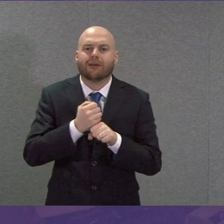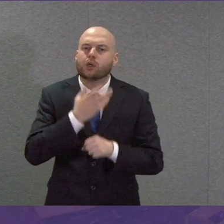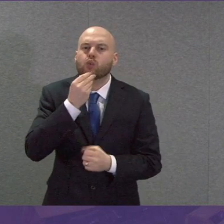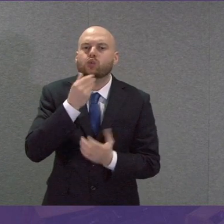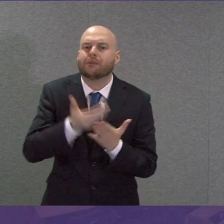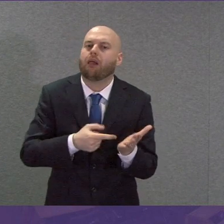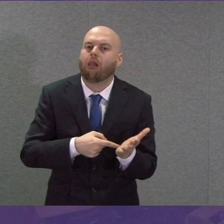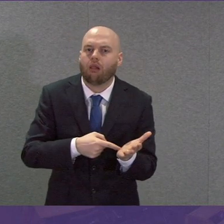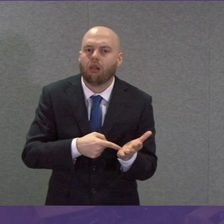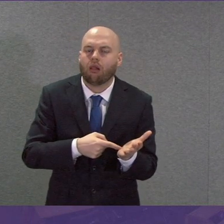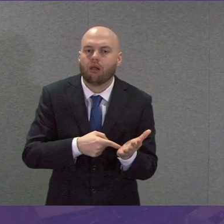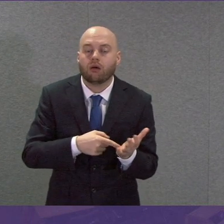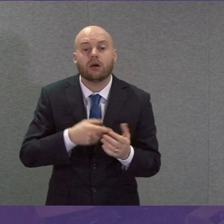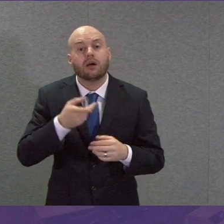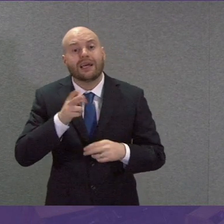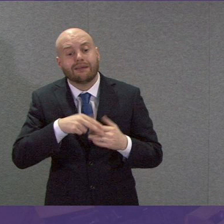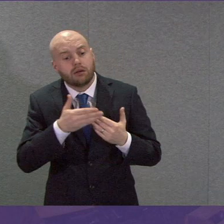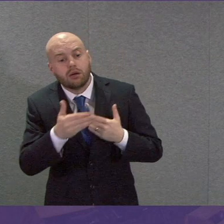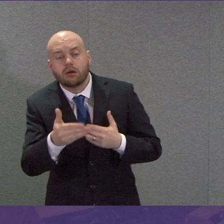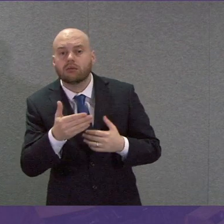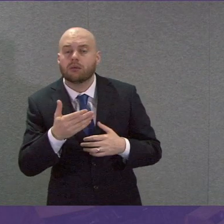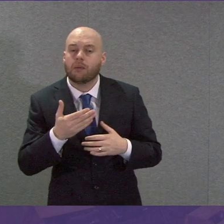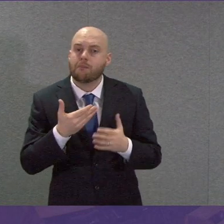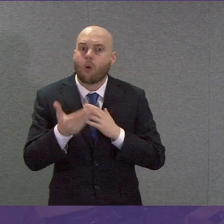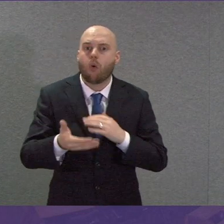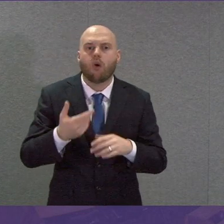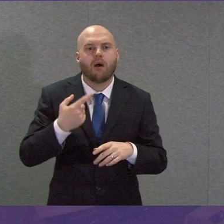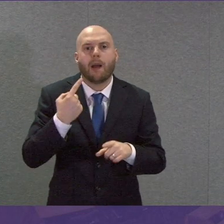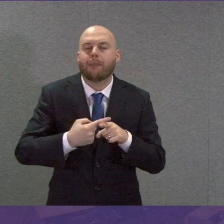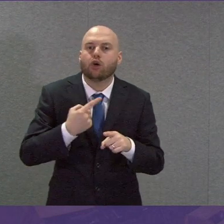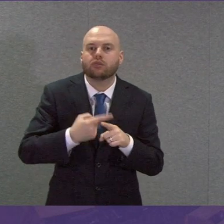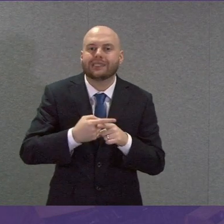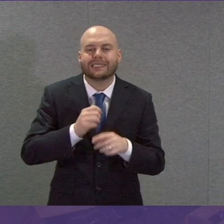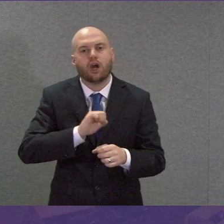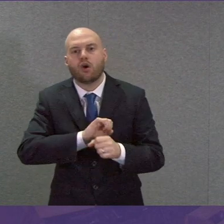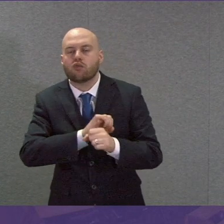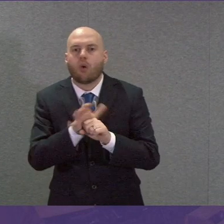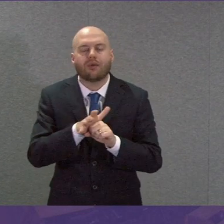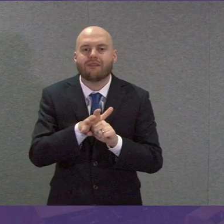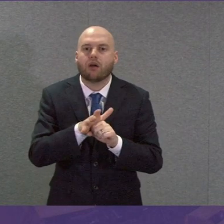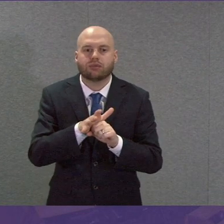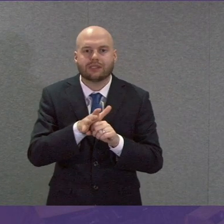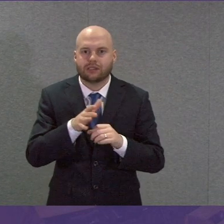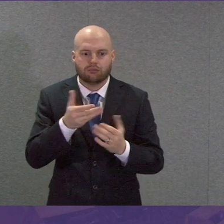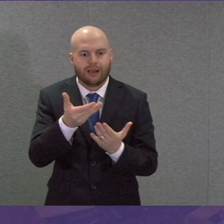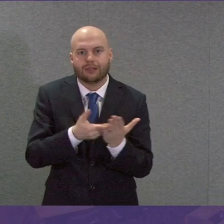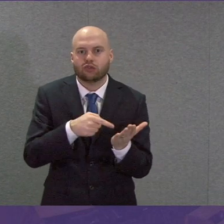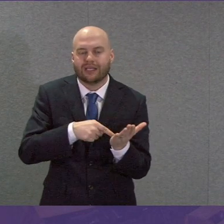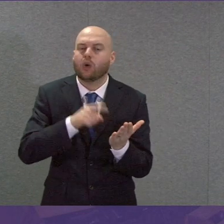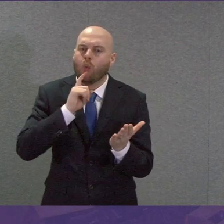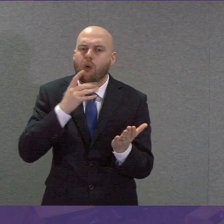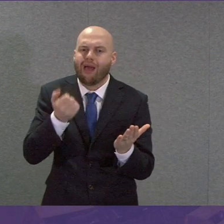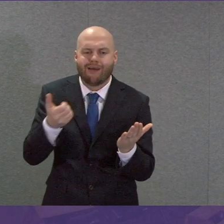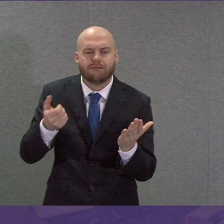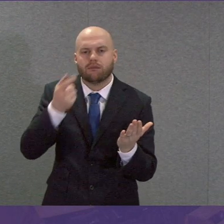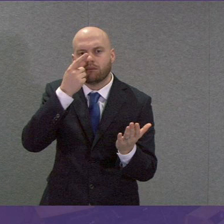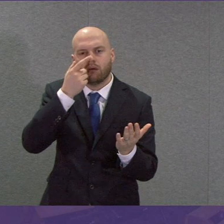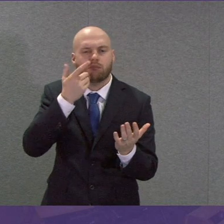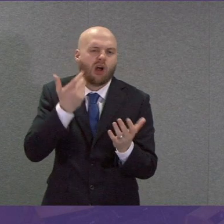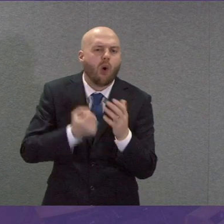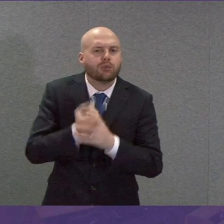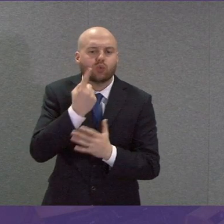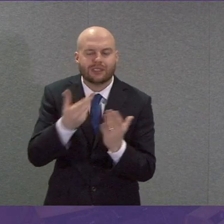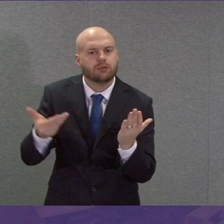further emergency coronavirus legislation, which we hope to bring forward to put other urgent legislative changes specifically for